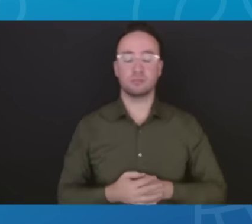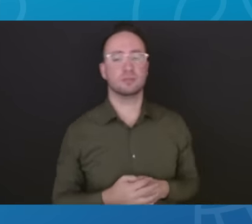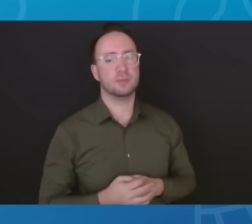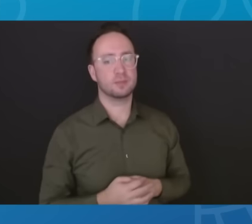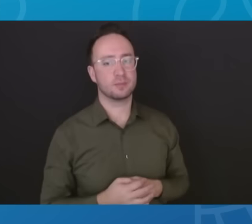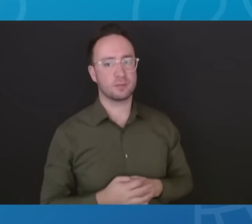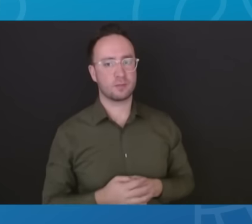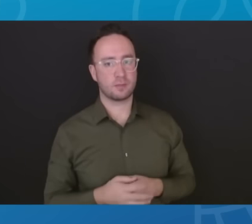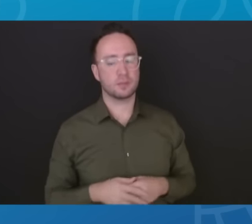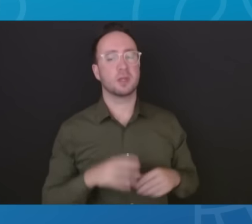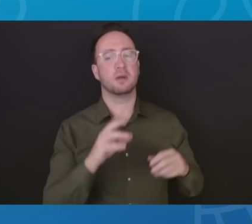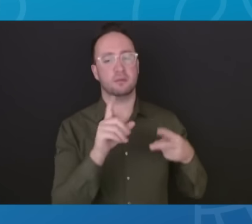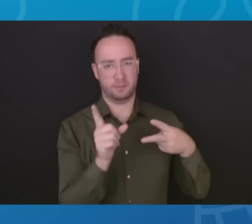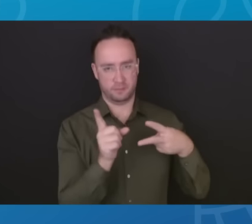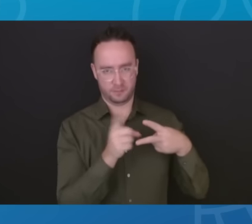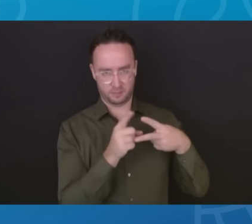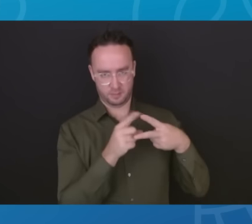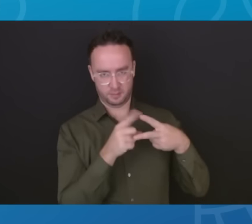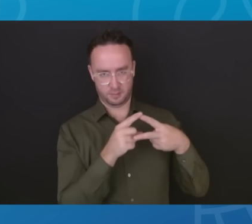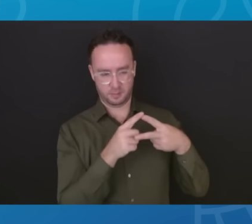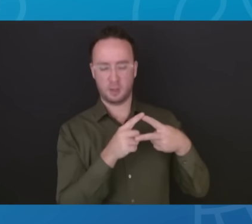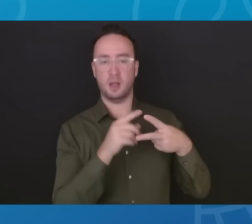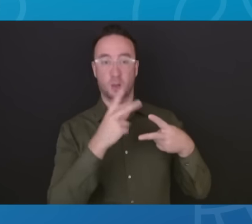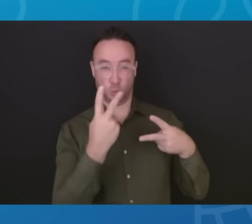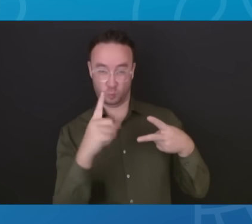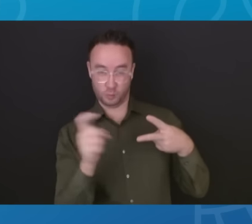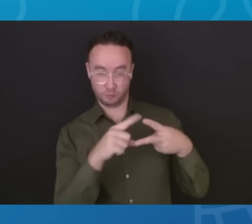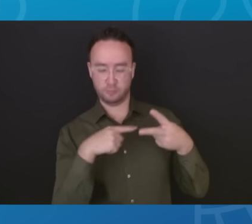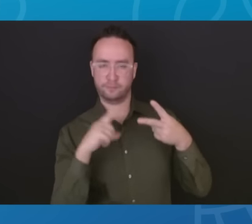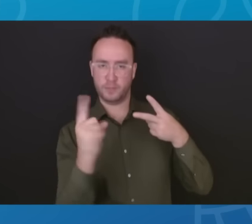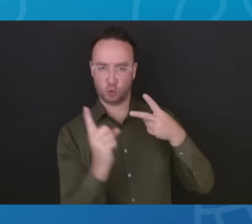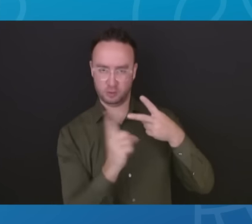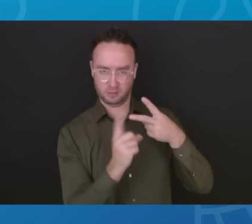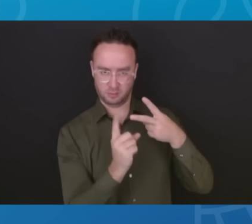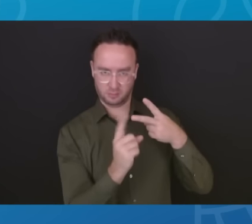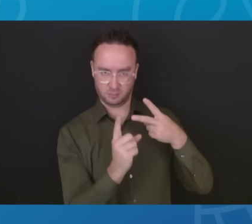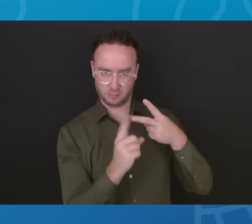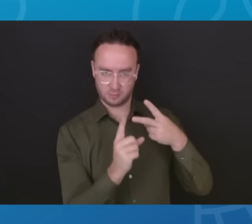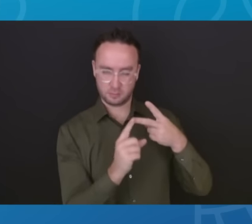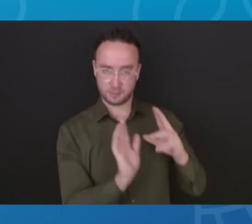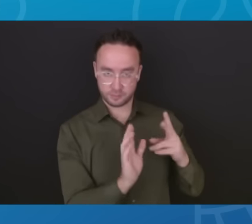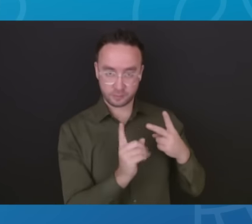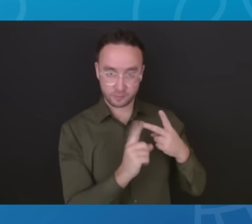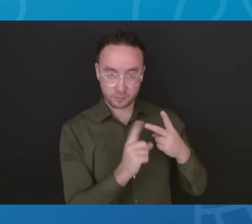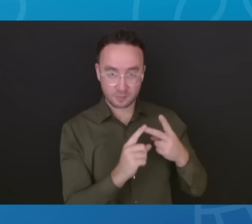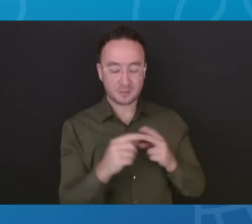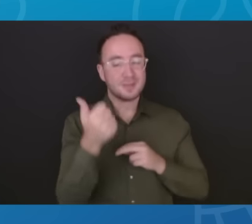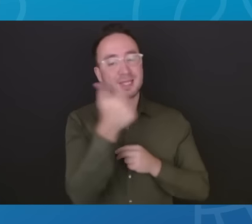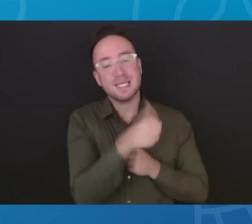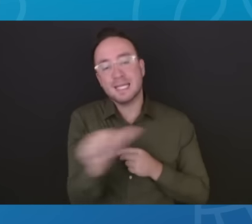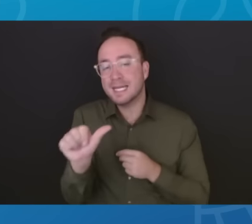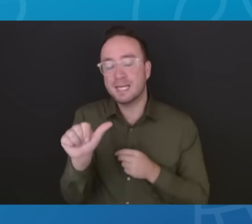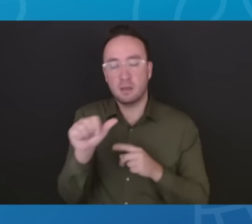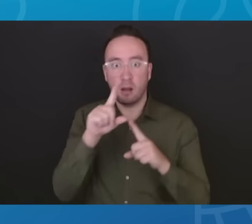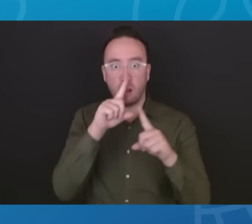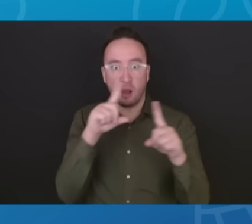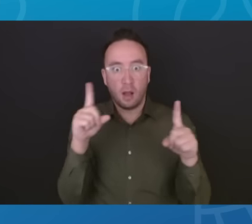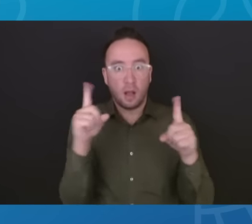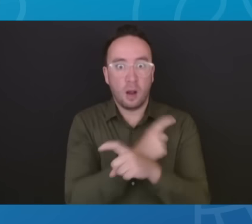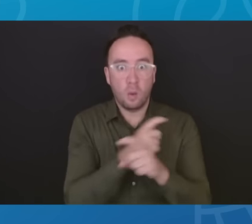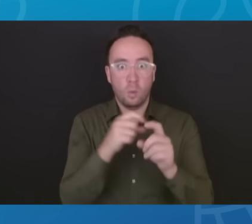complicated situation, and this, of course, is one of the most complicated situations on the face of the earth, of course, we look back all the time and look